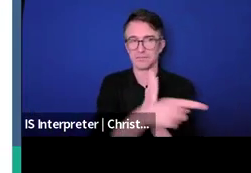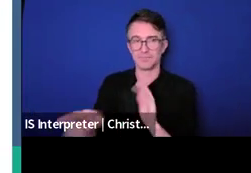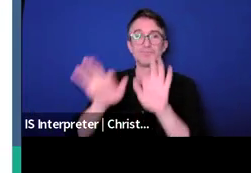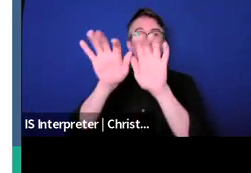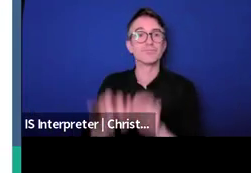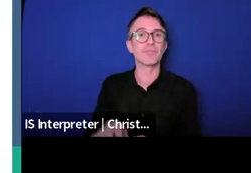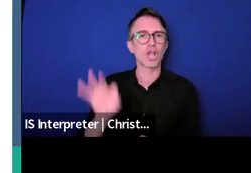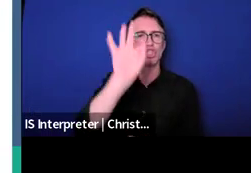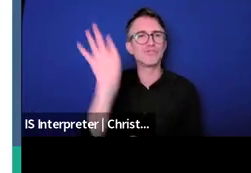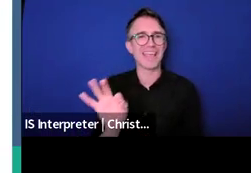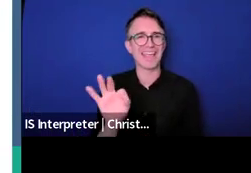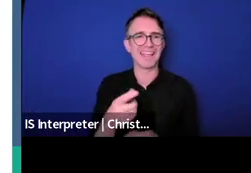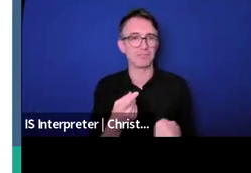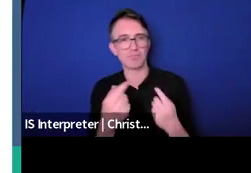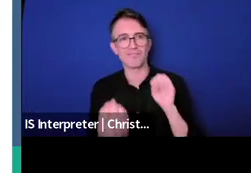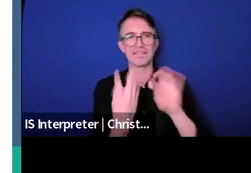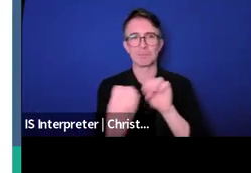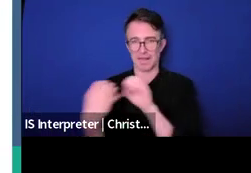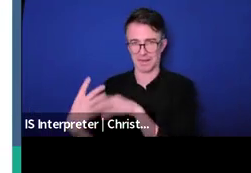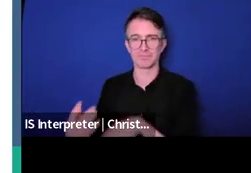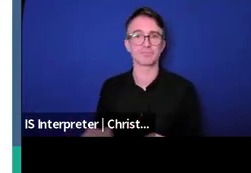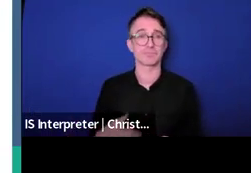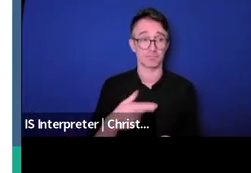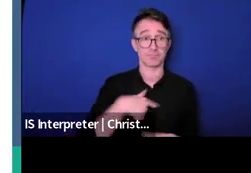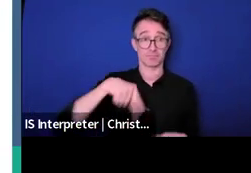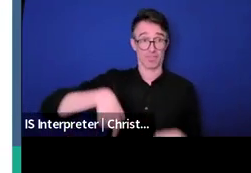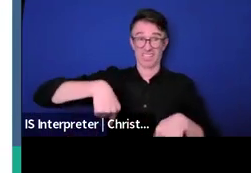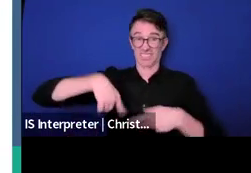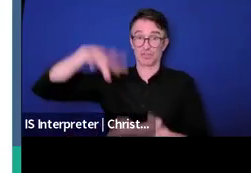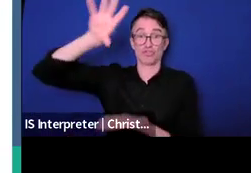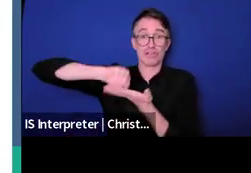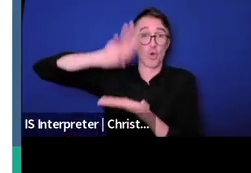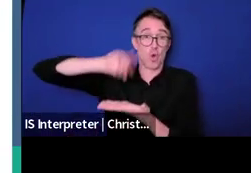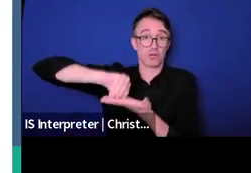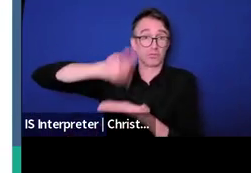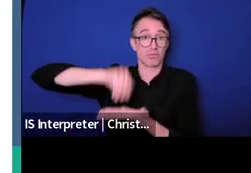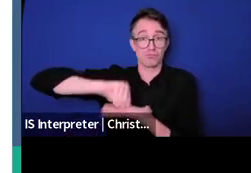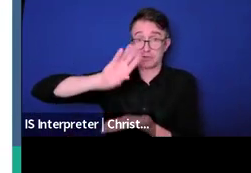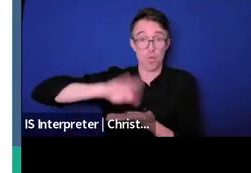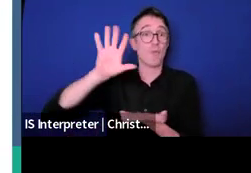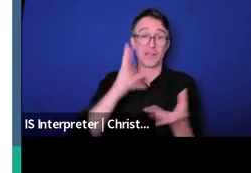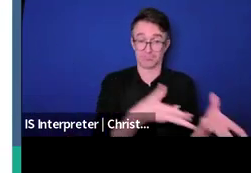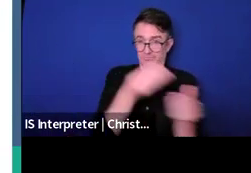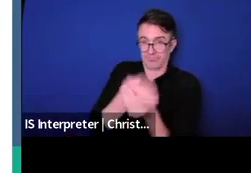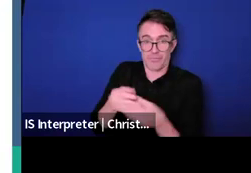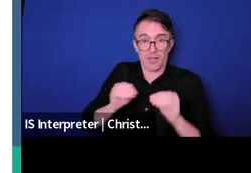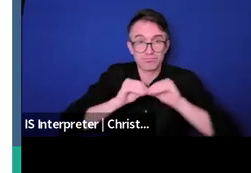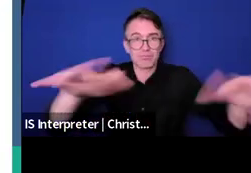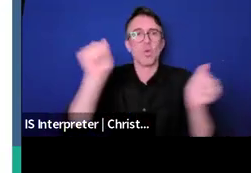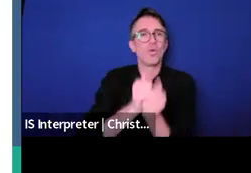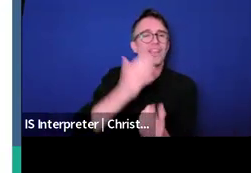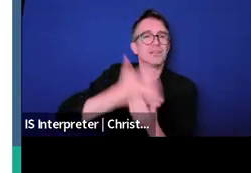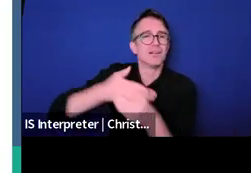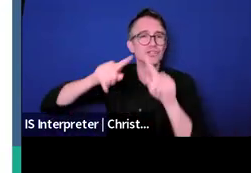and documents that will be circulating after this. Many thanks indeed. See